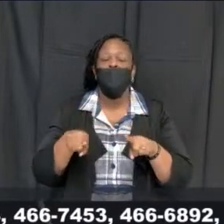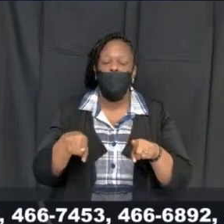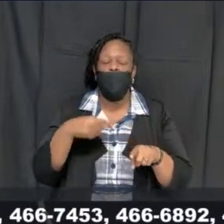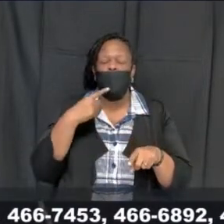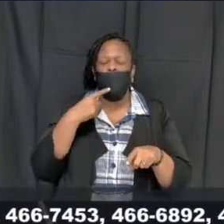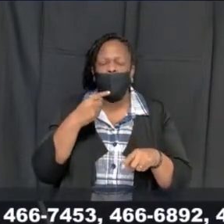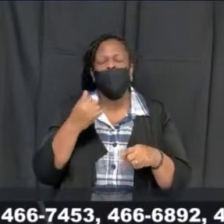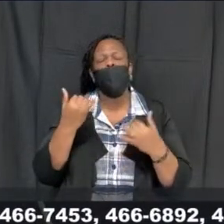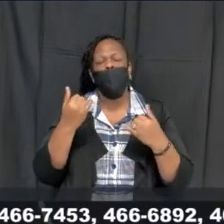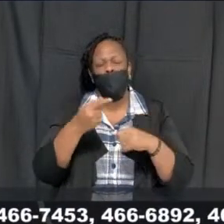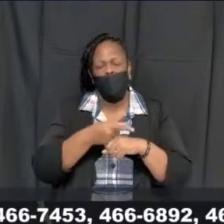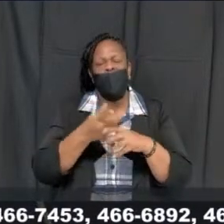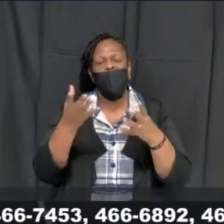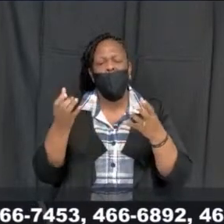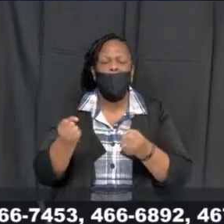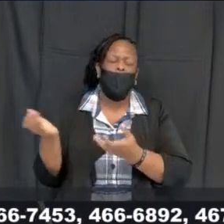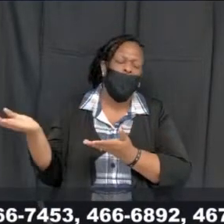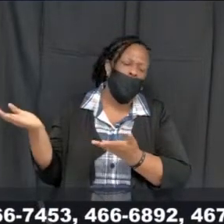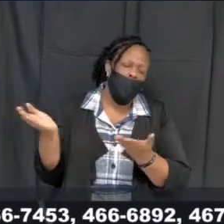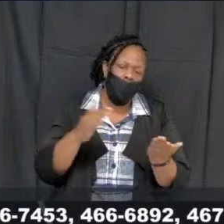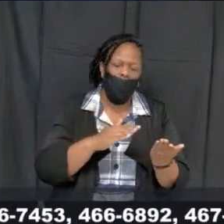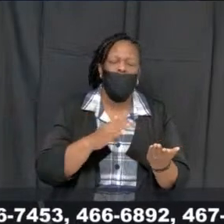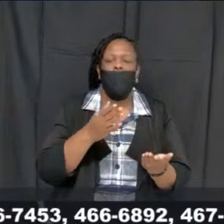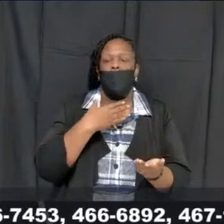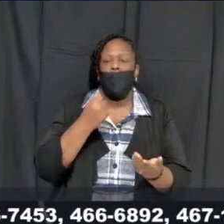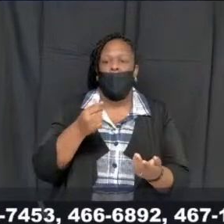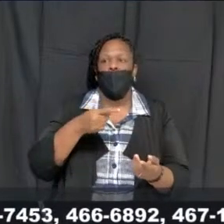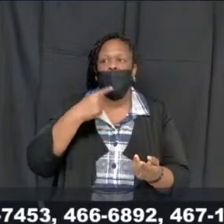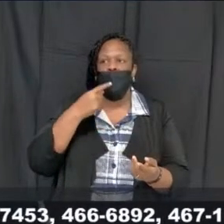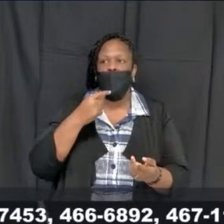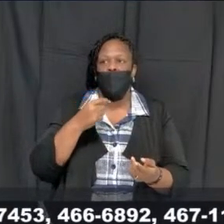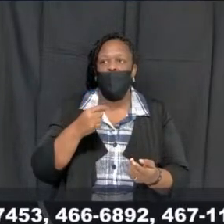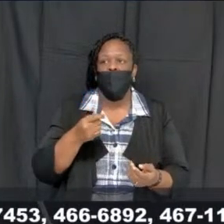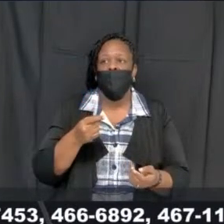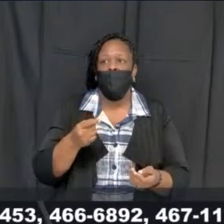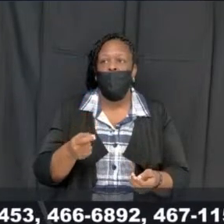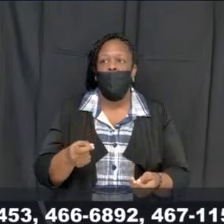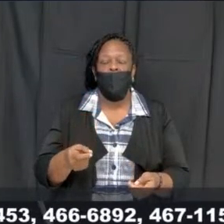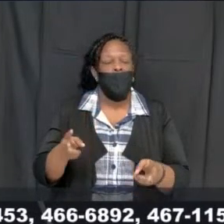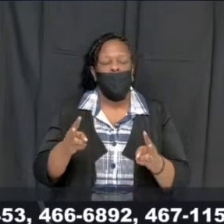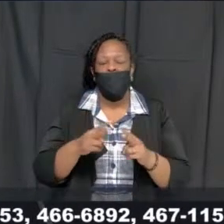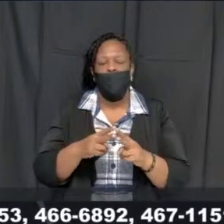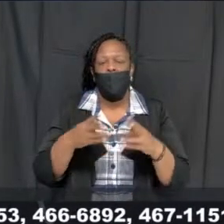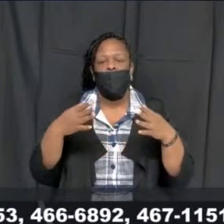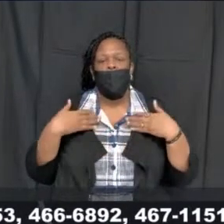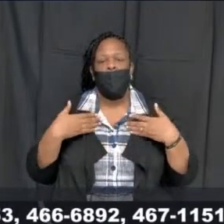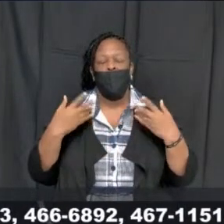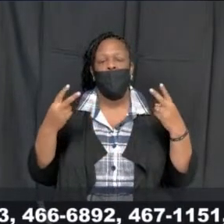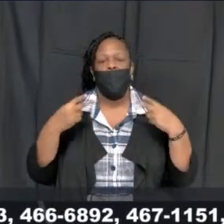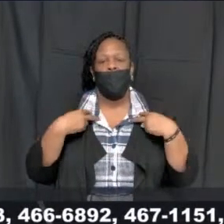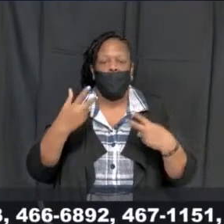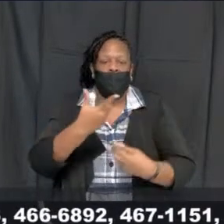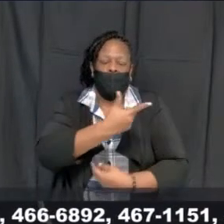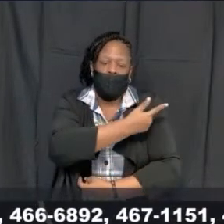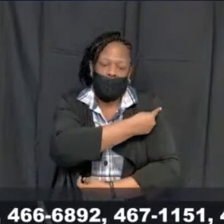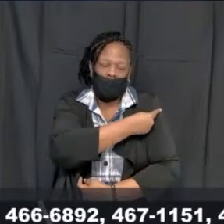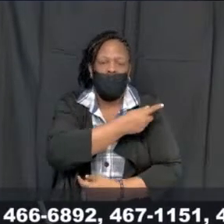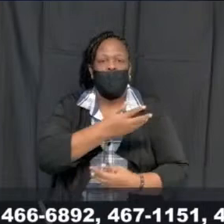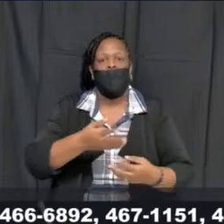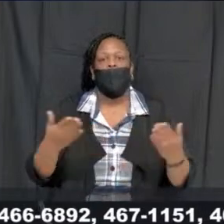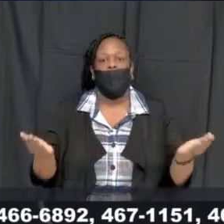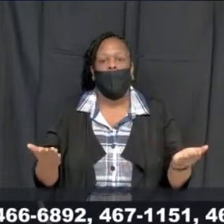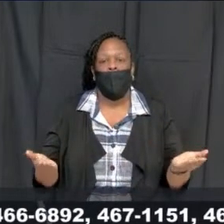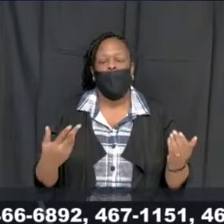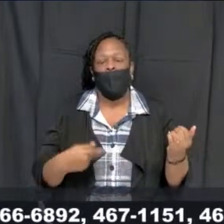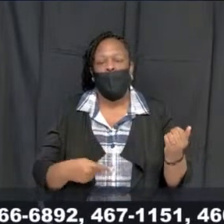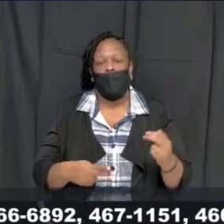I share in this great news that we have a vaccine on island. And I felt that it's the